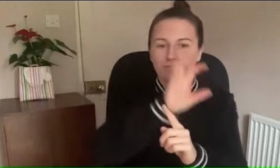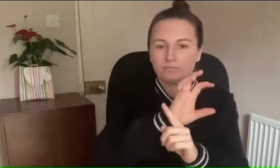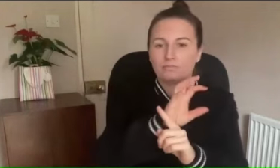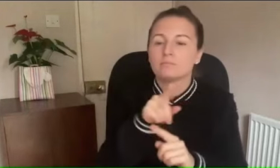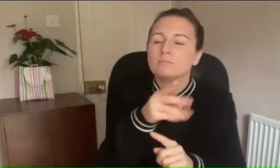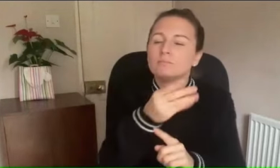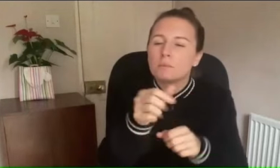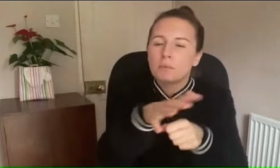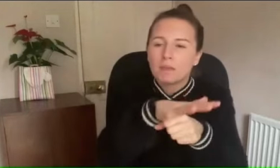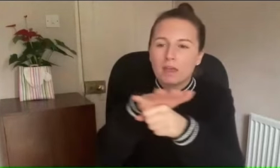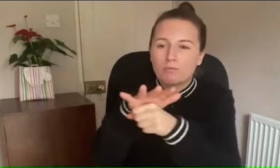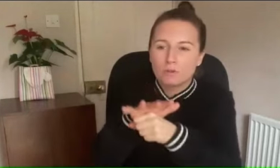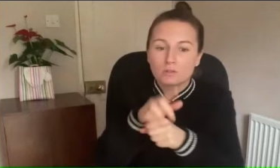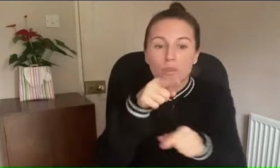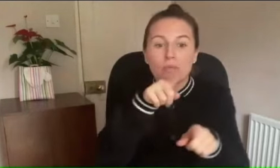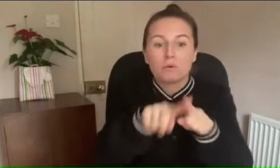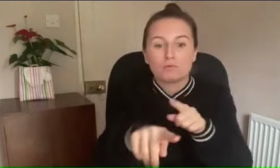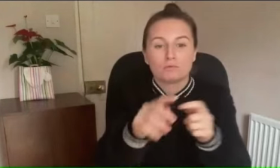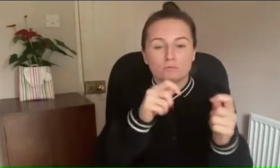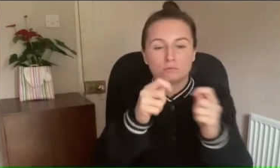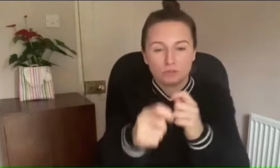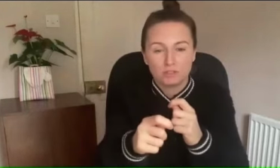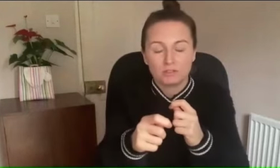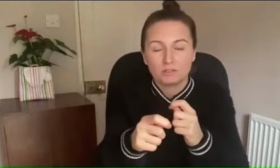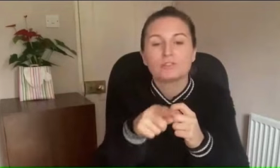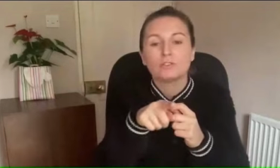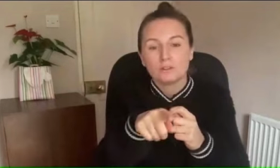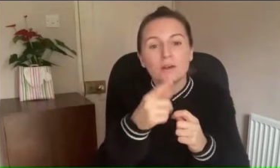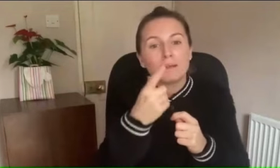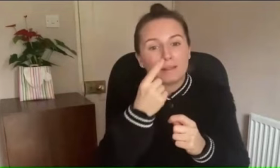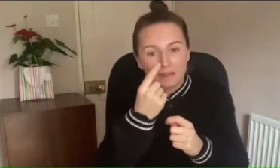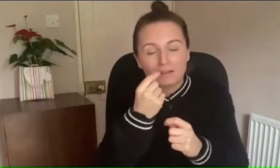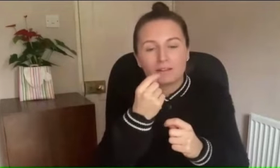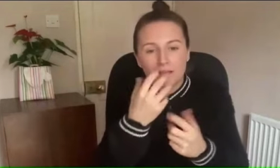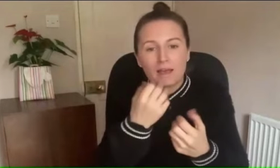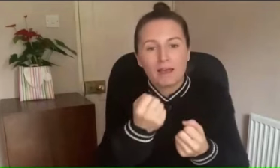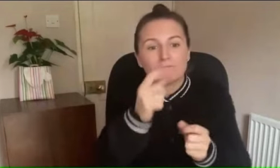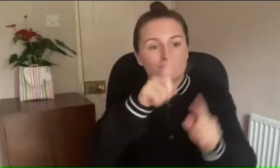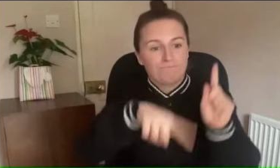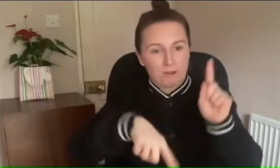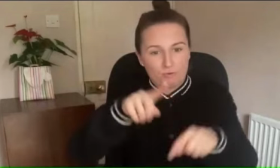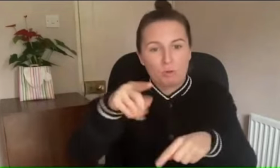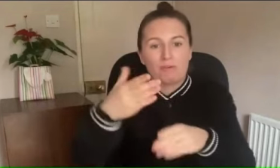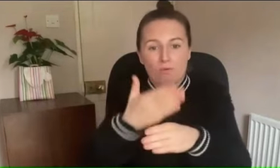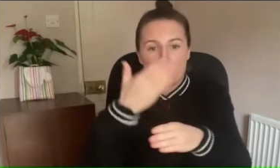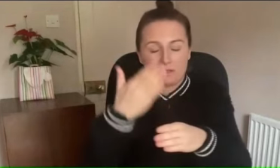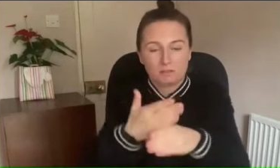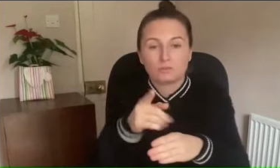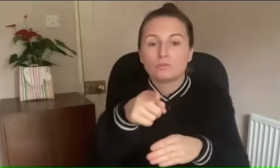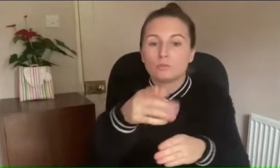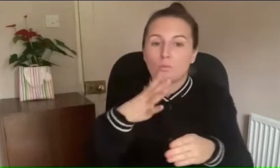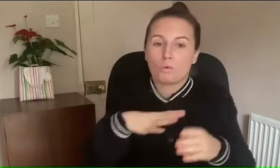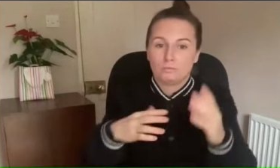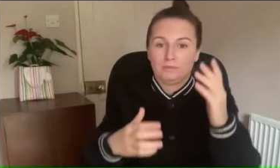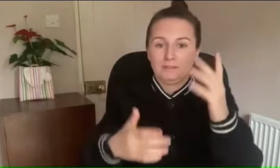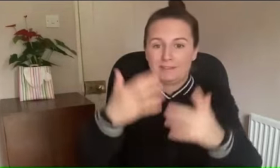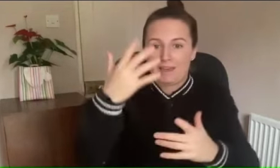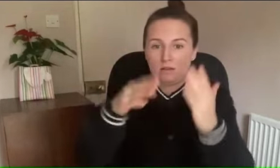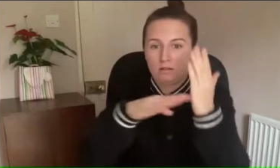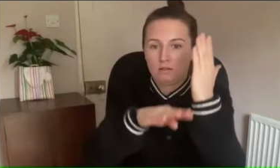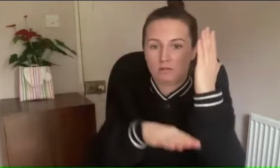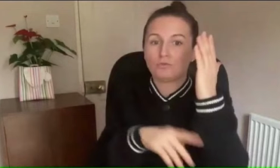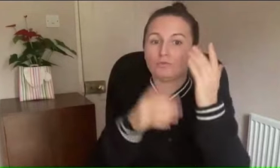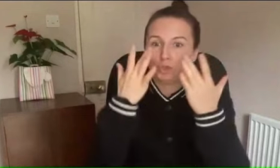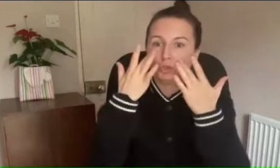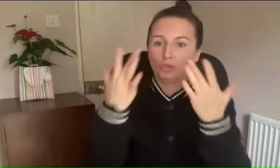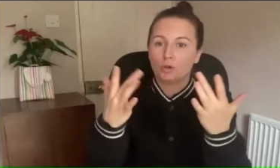For example, in some of the areas with the most change, it is likely there will be variable performance, and we wanted the scale to